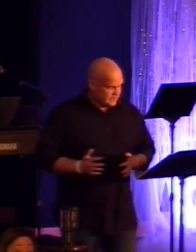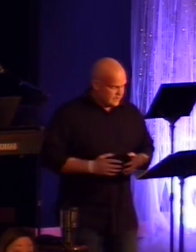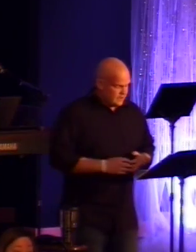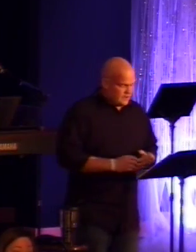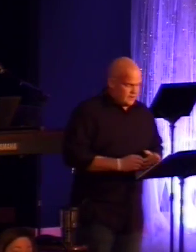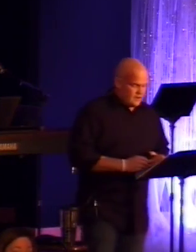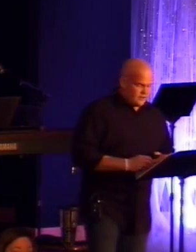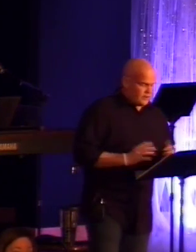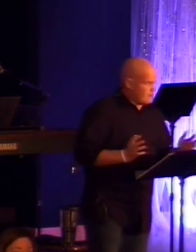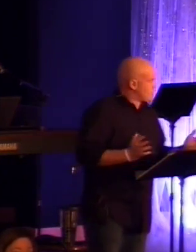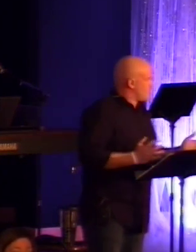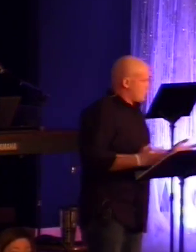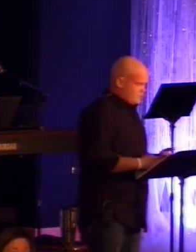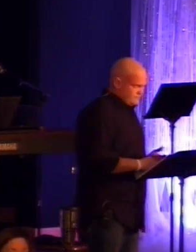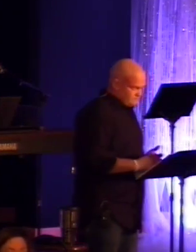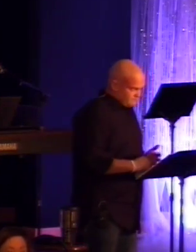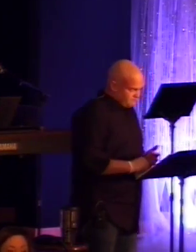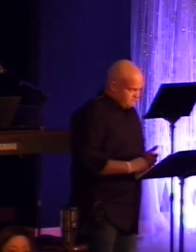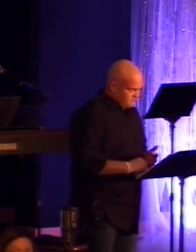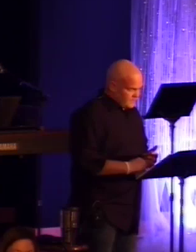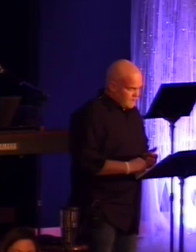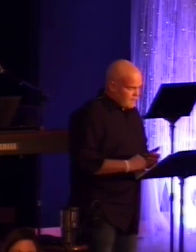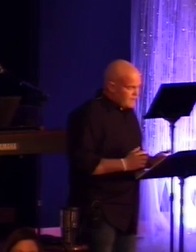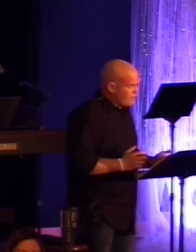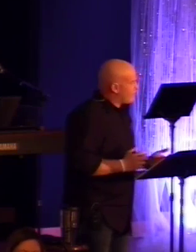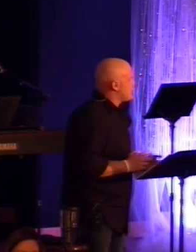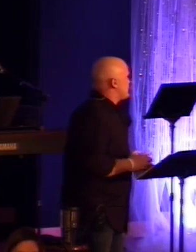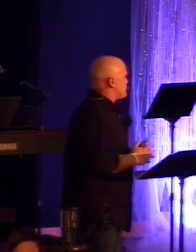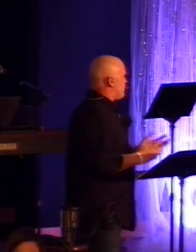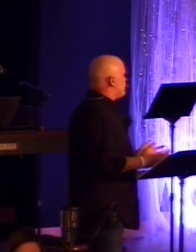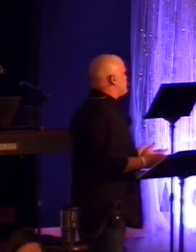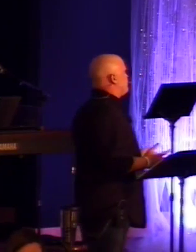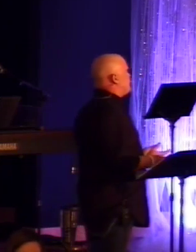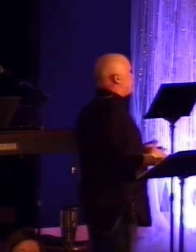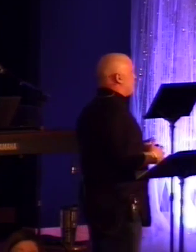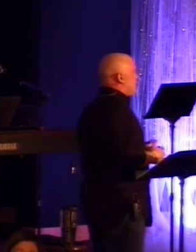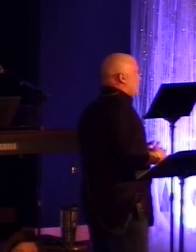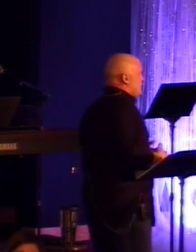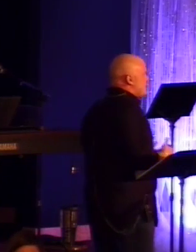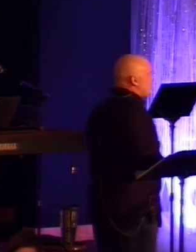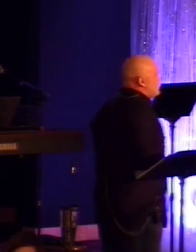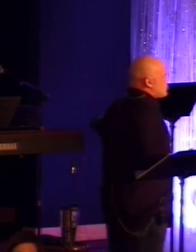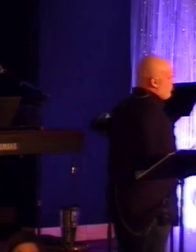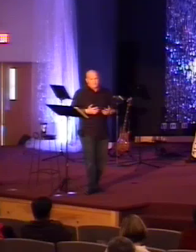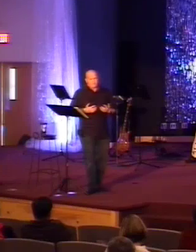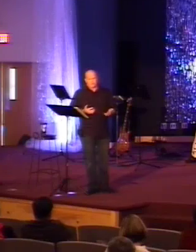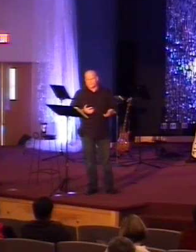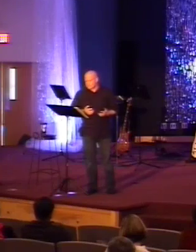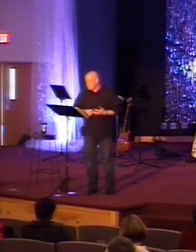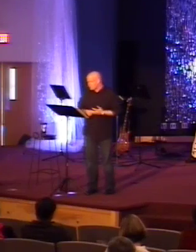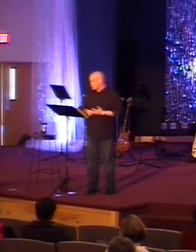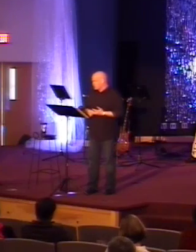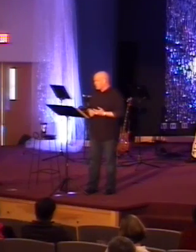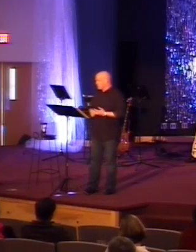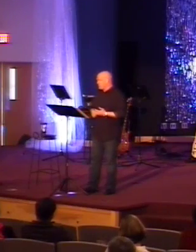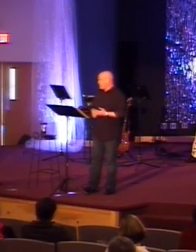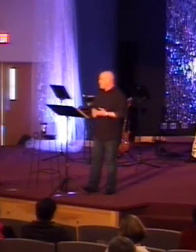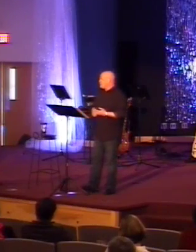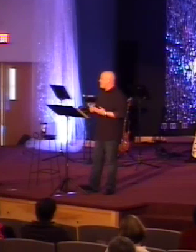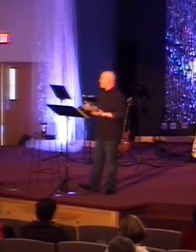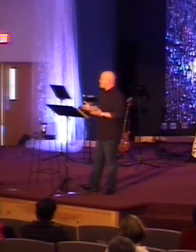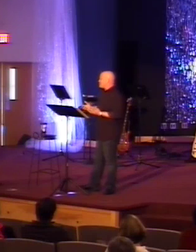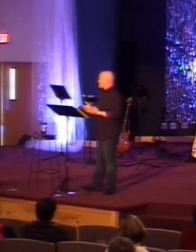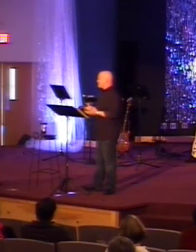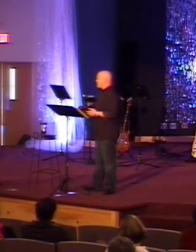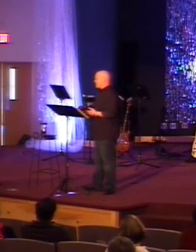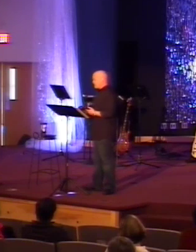finance throughout Scripture. Many references are wisdom for the individual, for personal stewardship, but